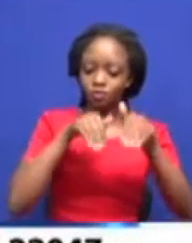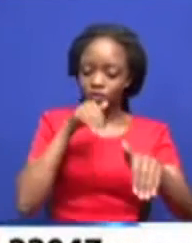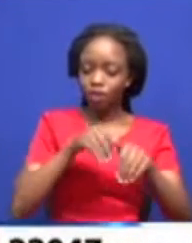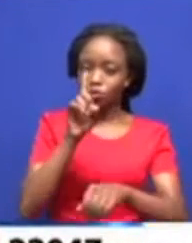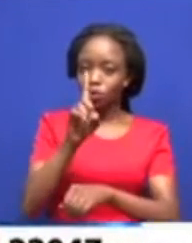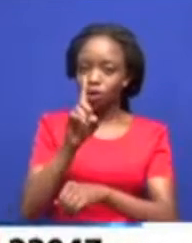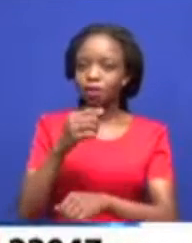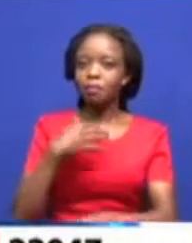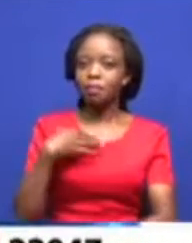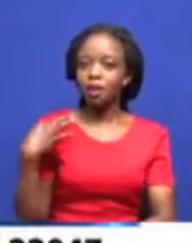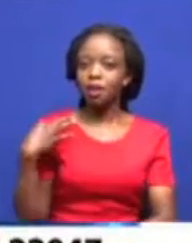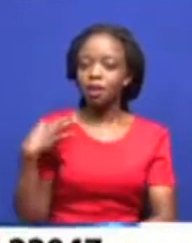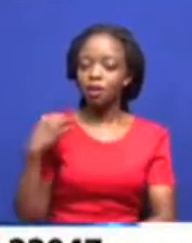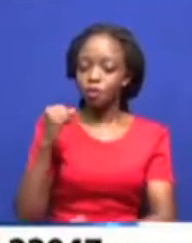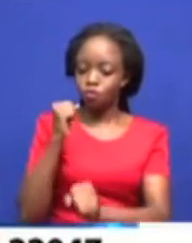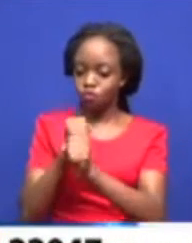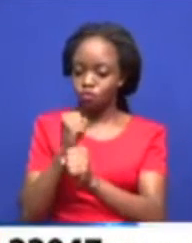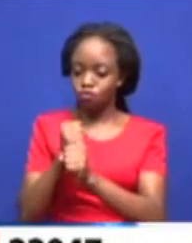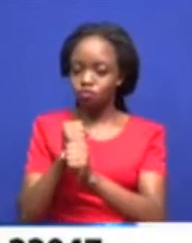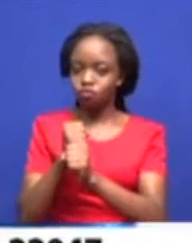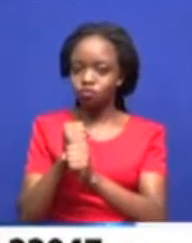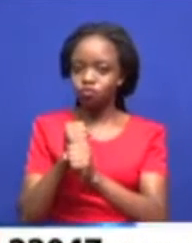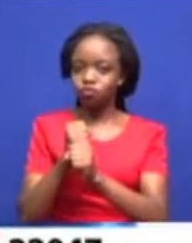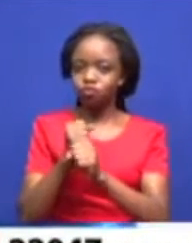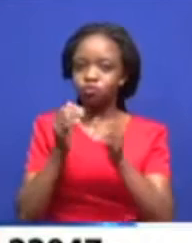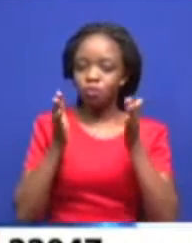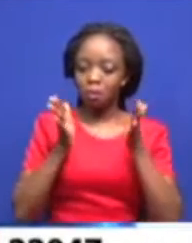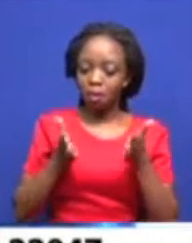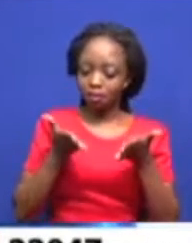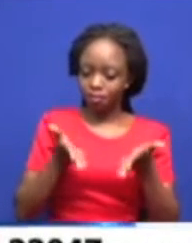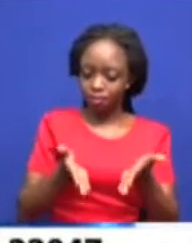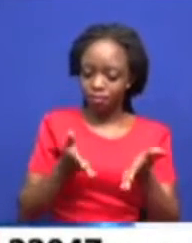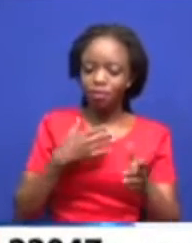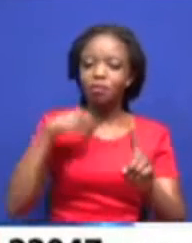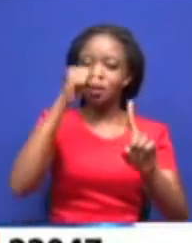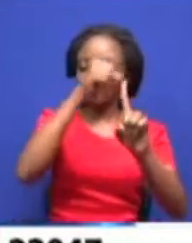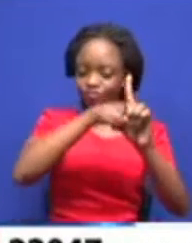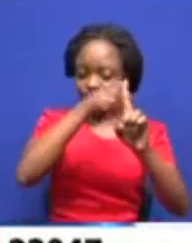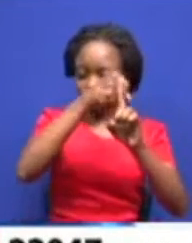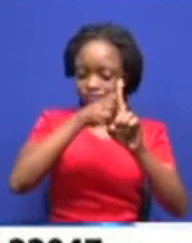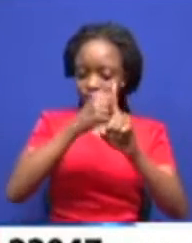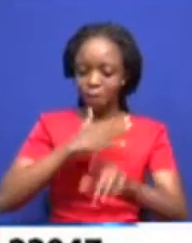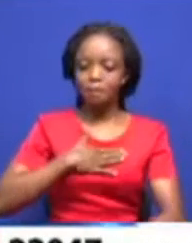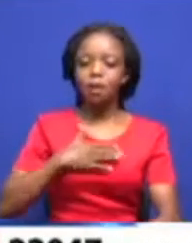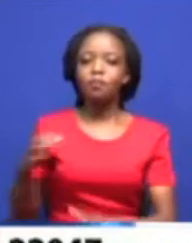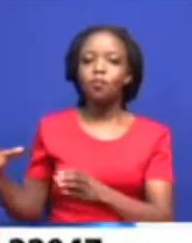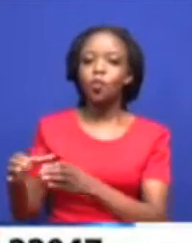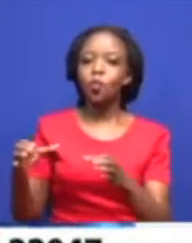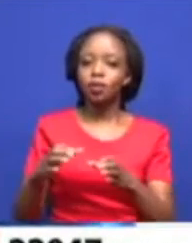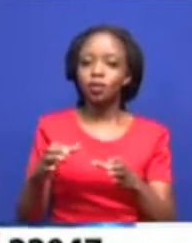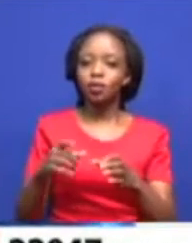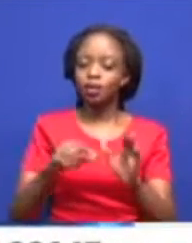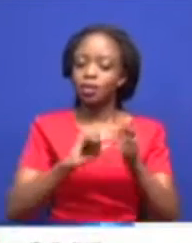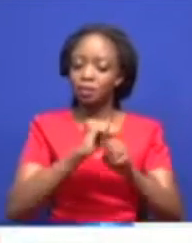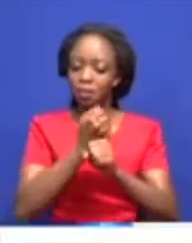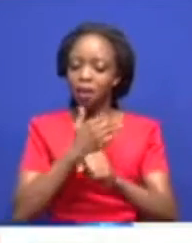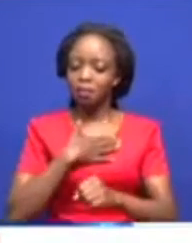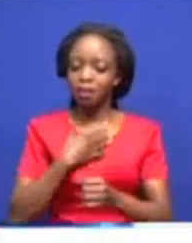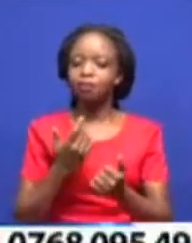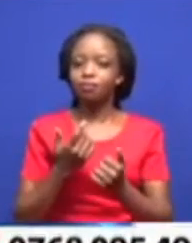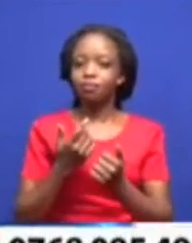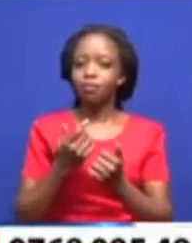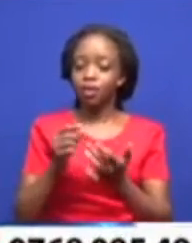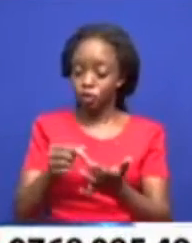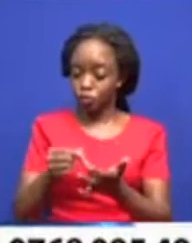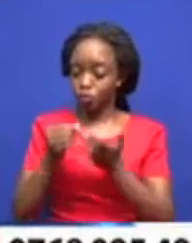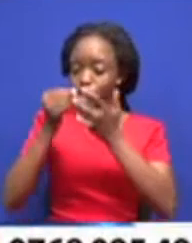Fulamate. I was not just sitting there, I was advocating for my community. And that makes me exceptional for